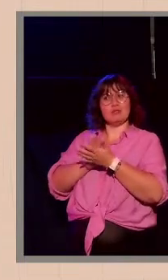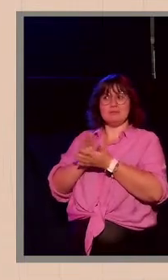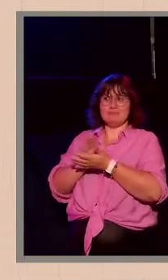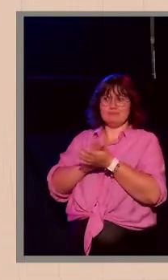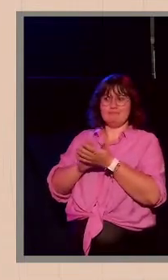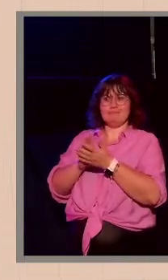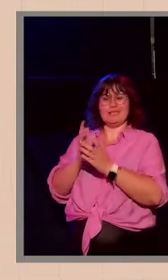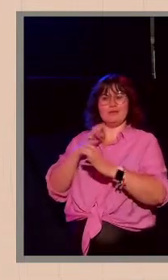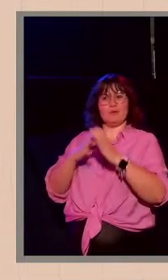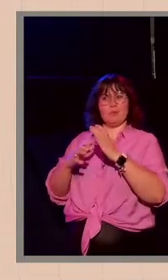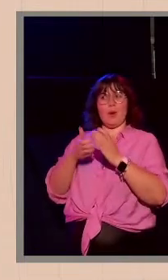communication, and